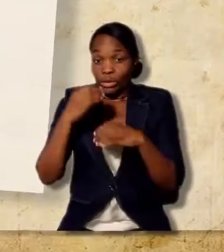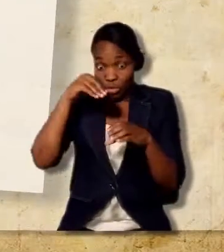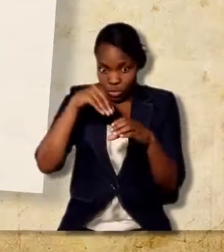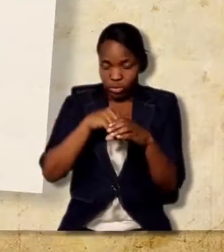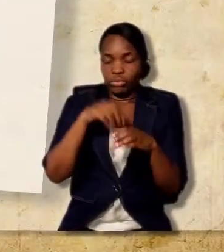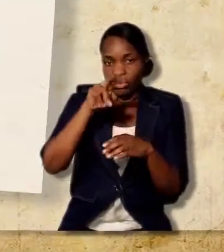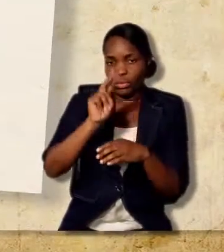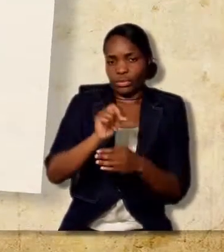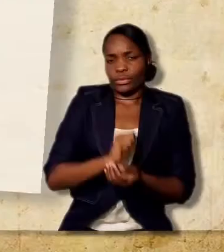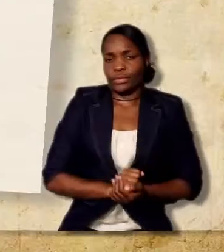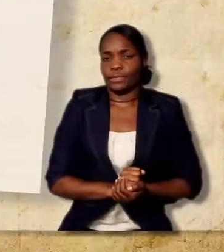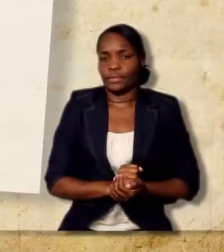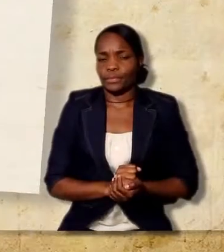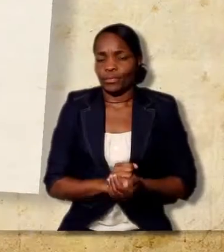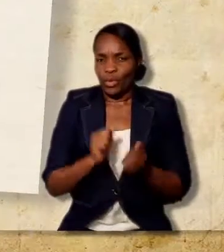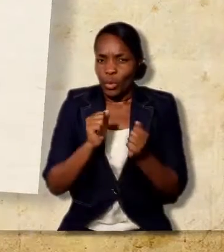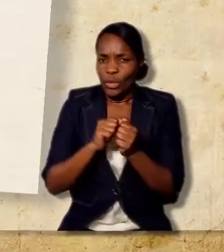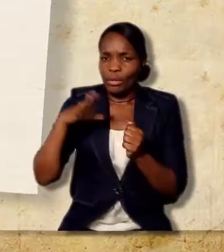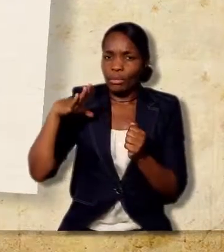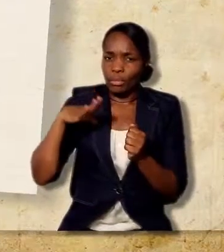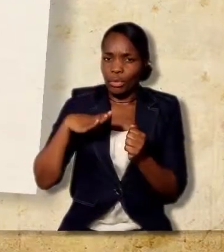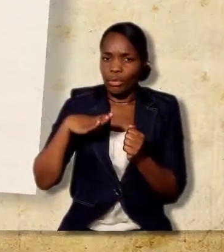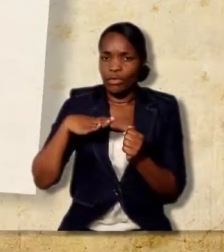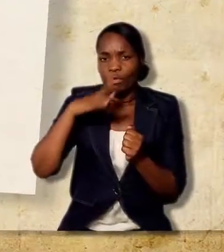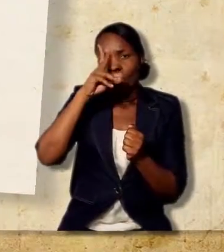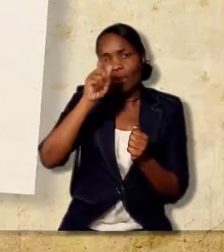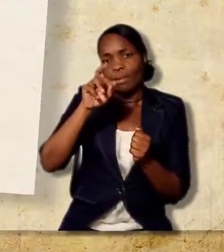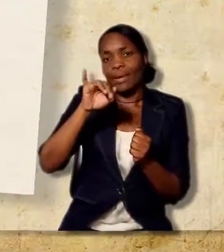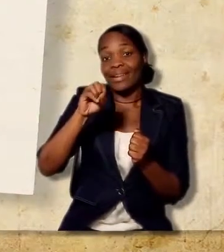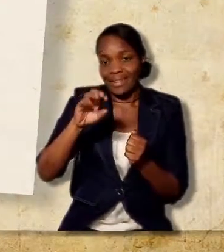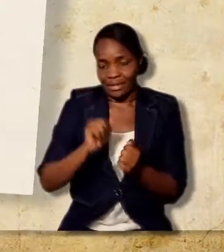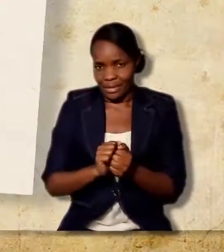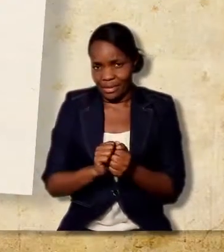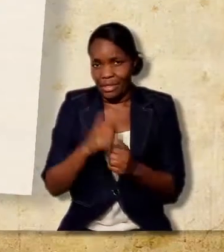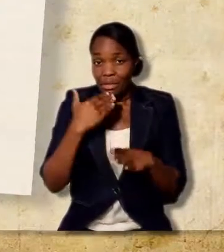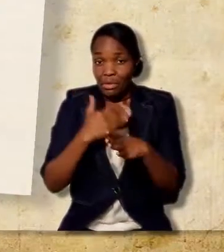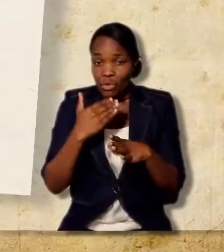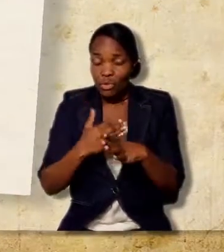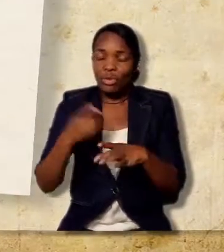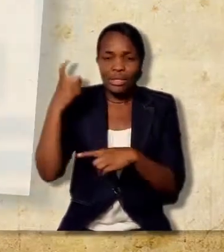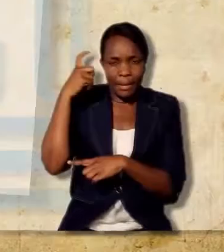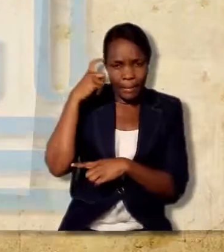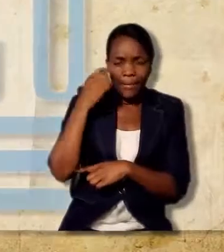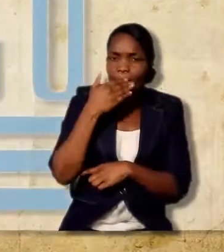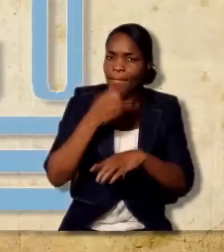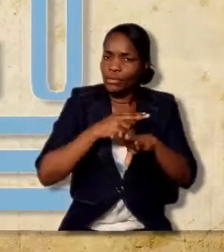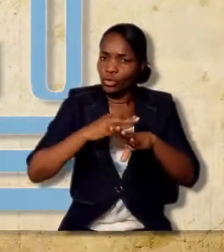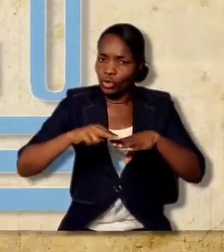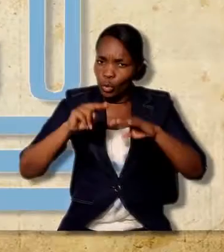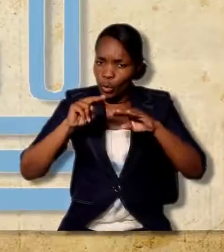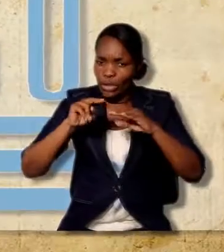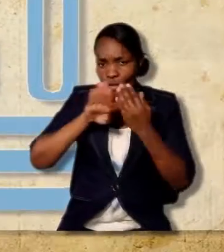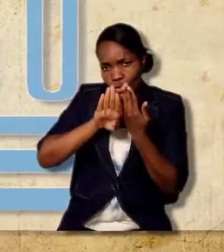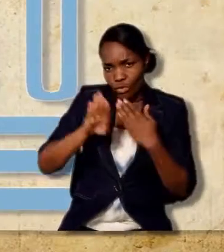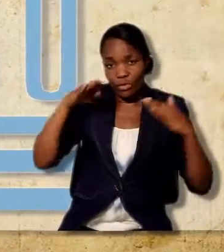of the UN. With its headquarters in Paris, UNESCO's work is based on the belief that the best way of